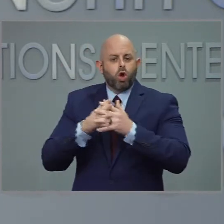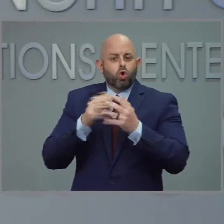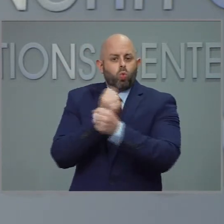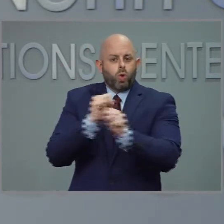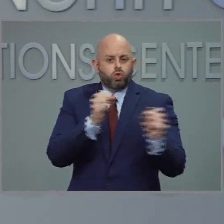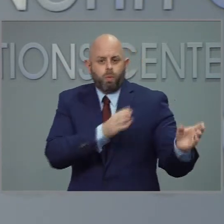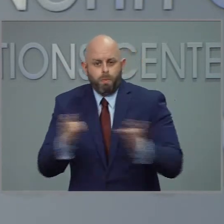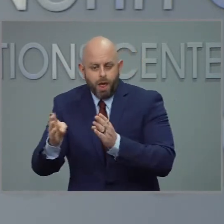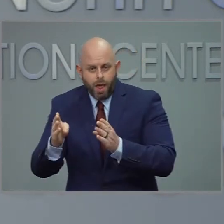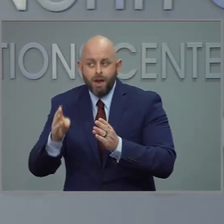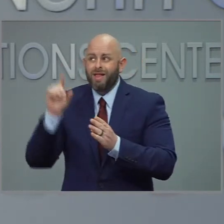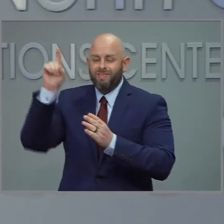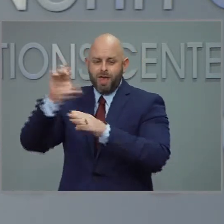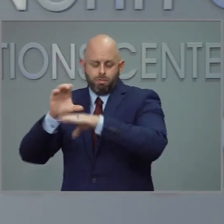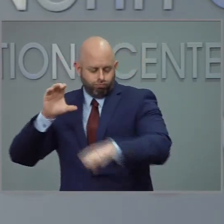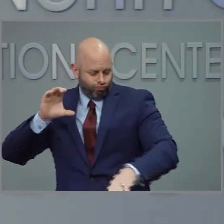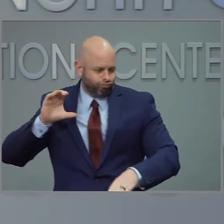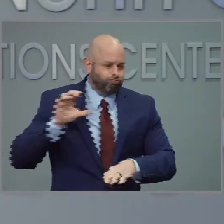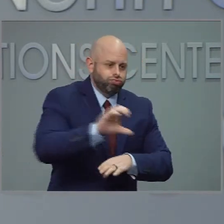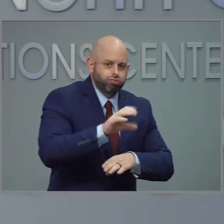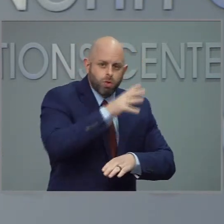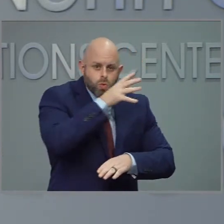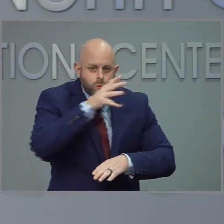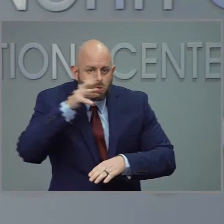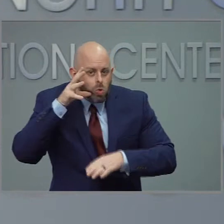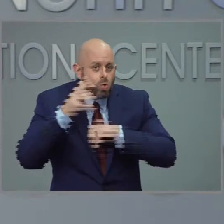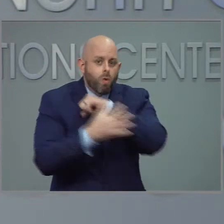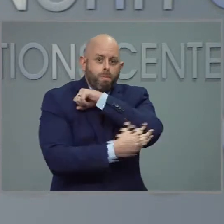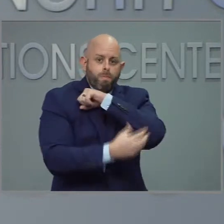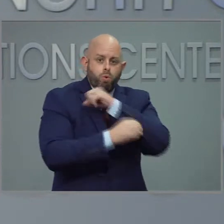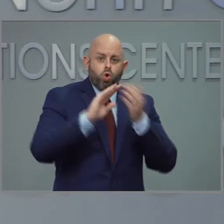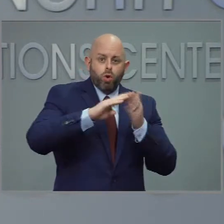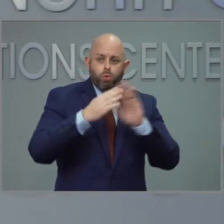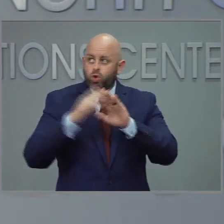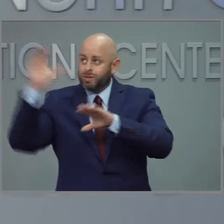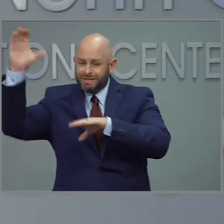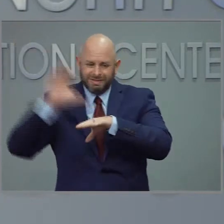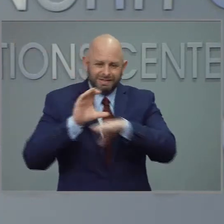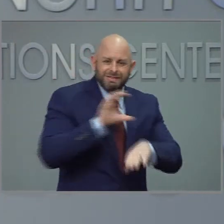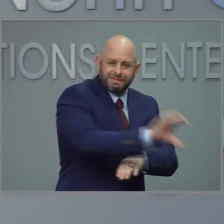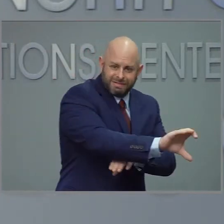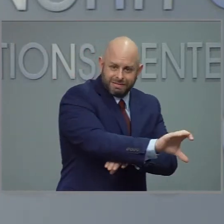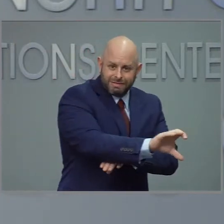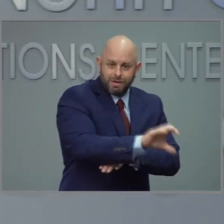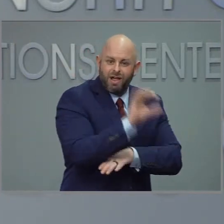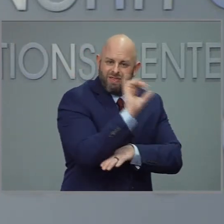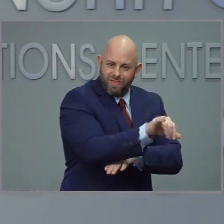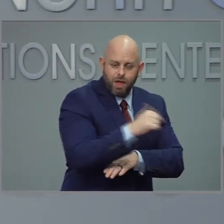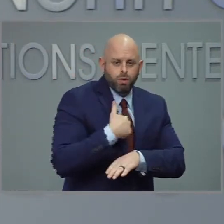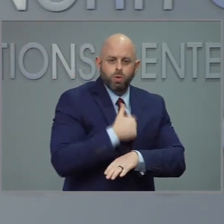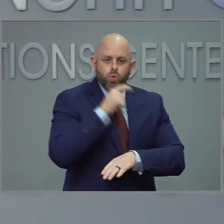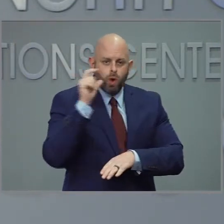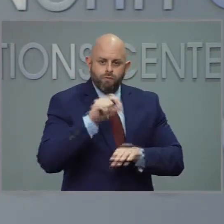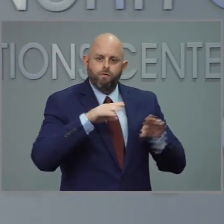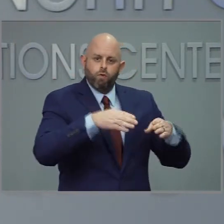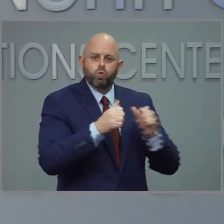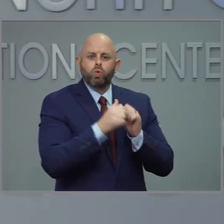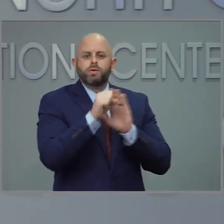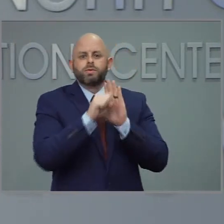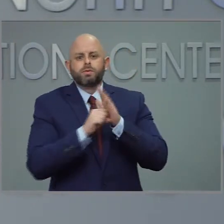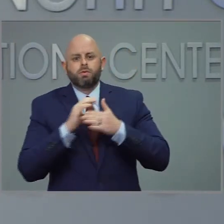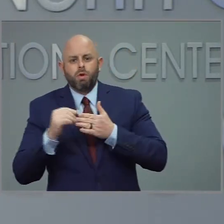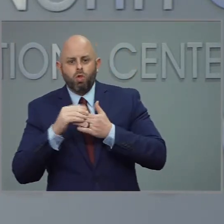lift communities in rural and other areas can be covered by these federal funds. This money can